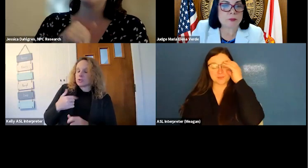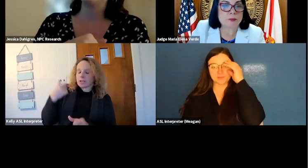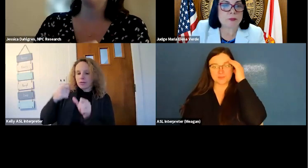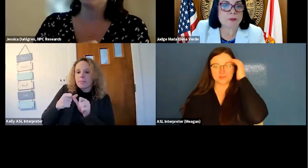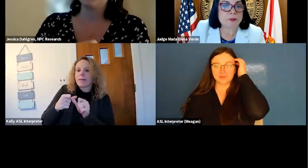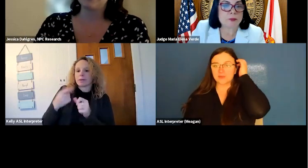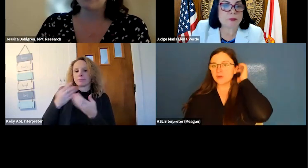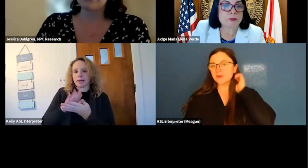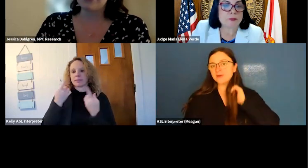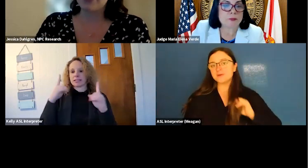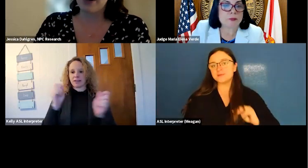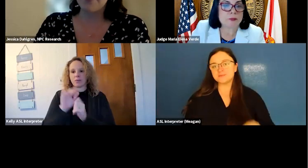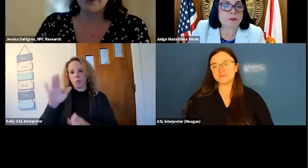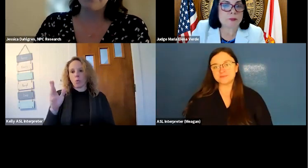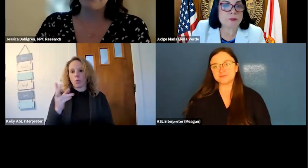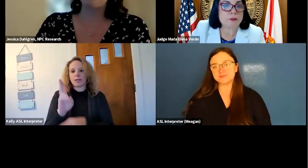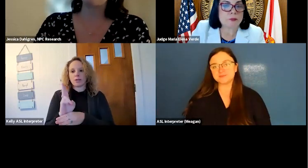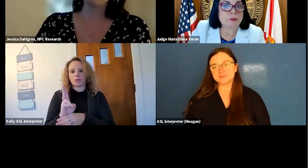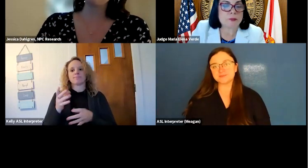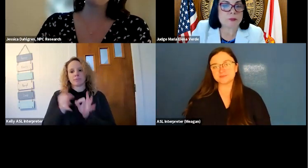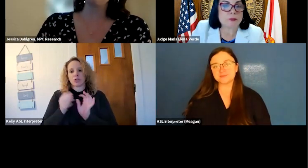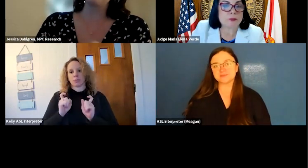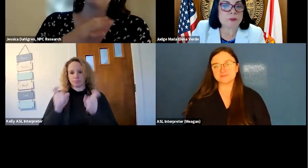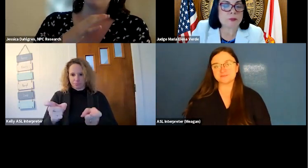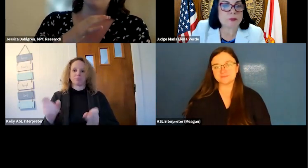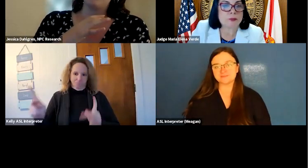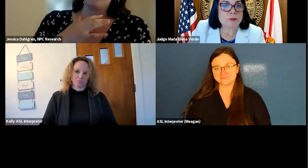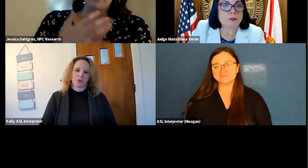be successful with their substance use recovery.